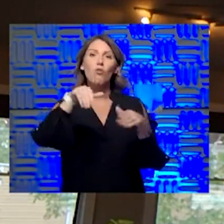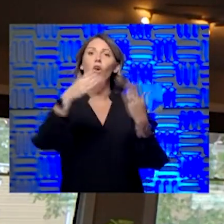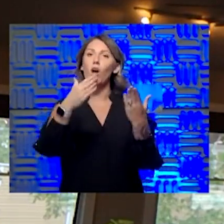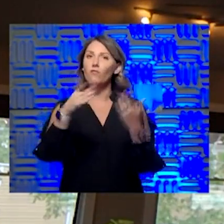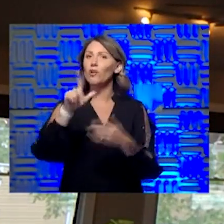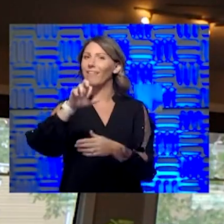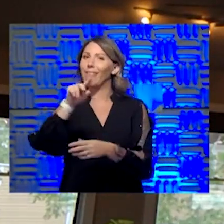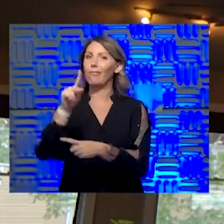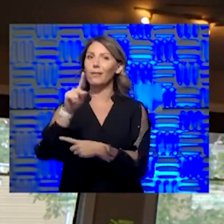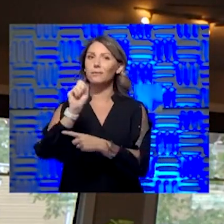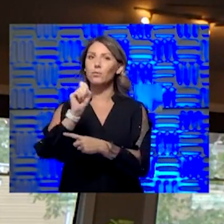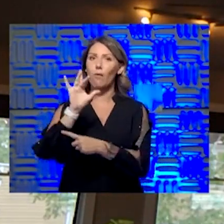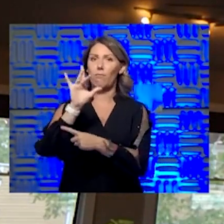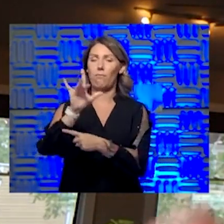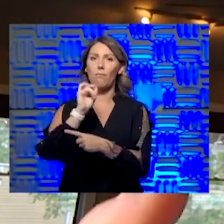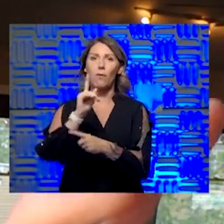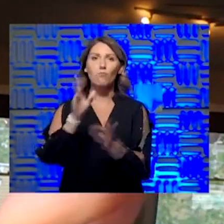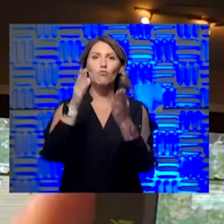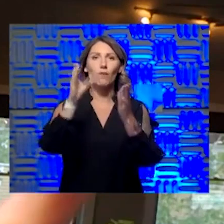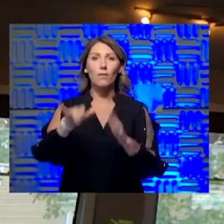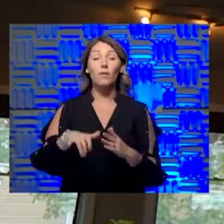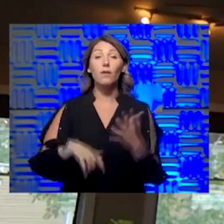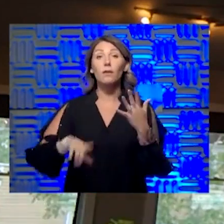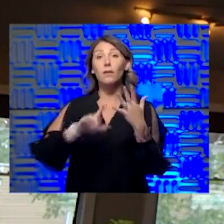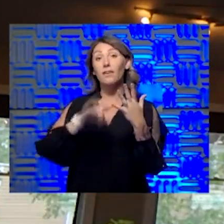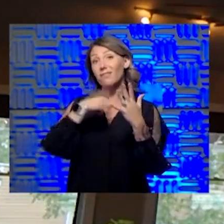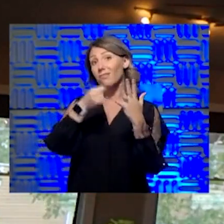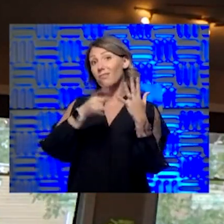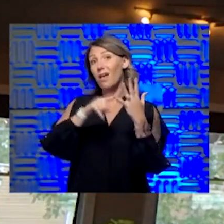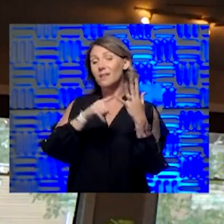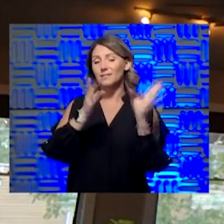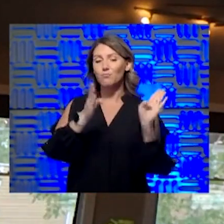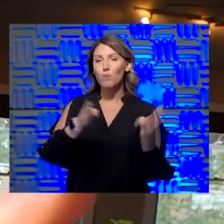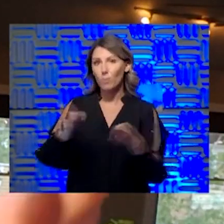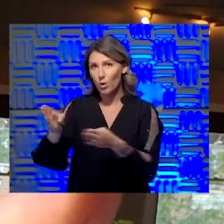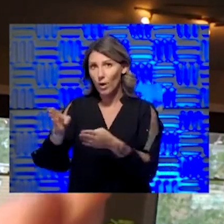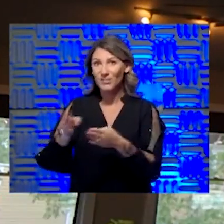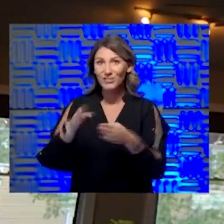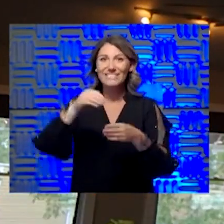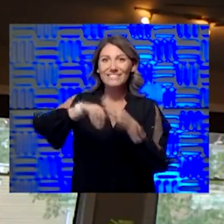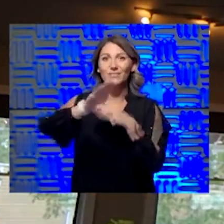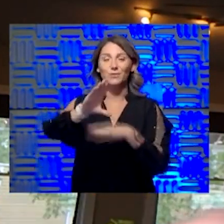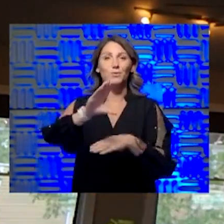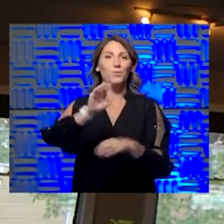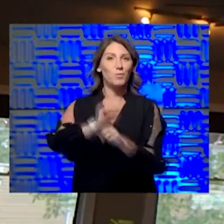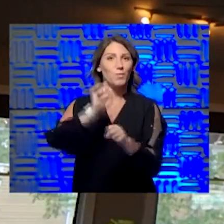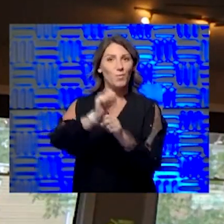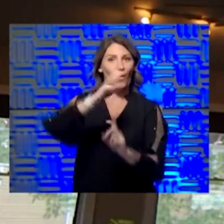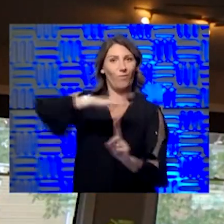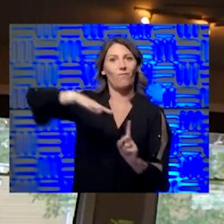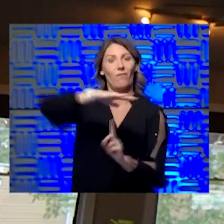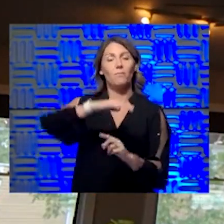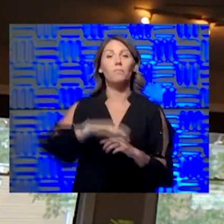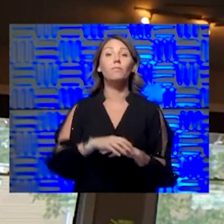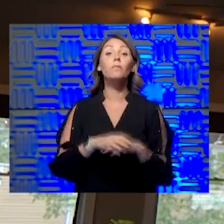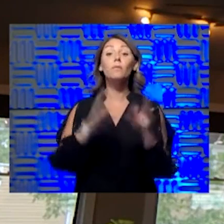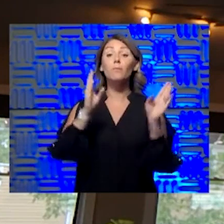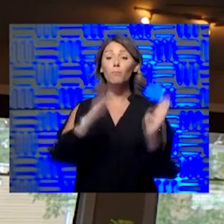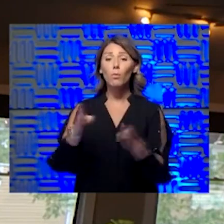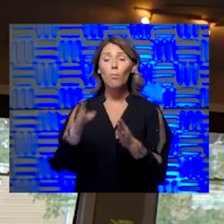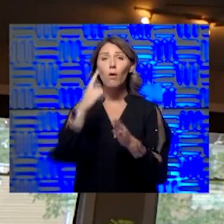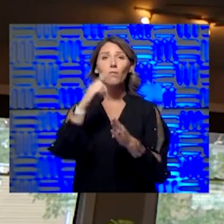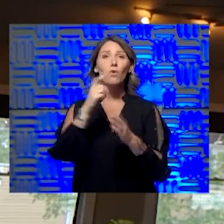on with them, and in a way that a business can do, staying within their lanes legally, which we offer some guidance there too.